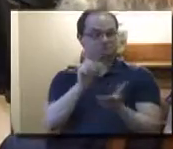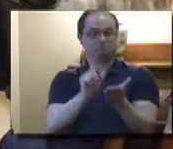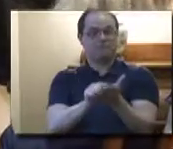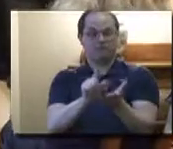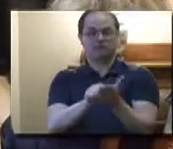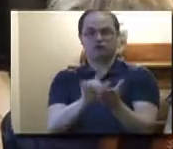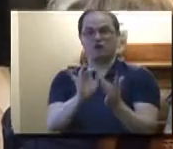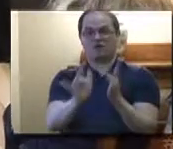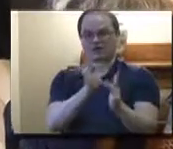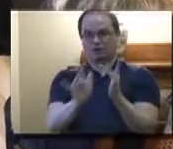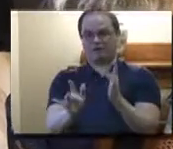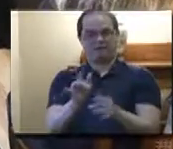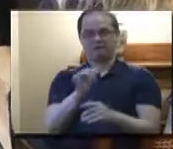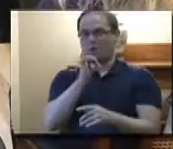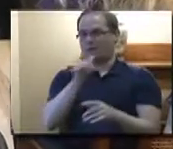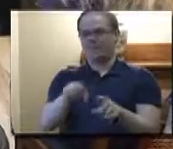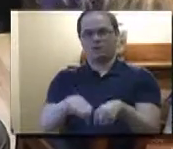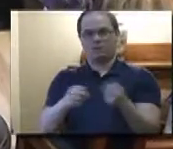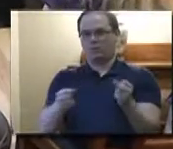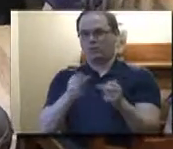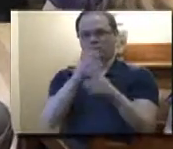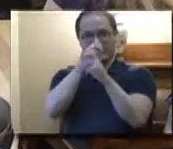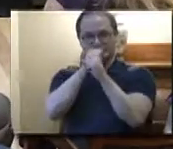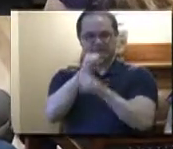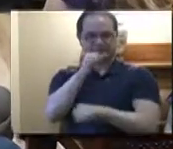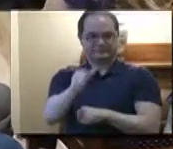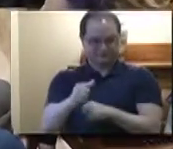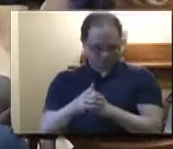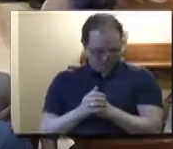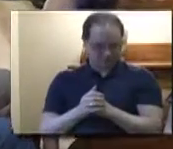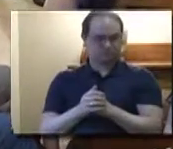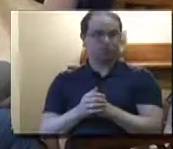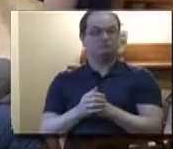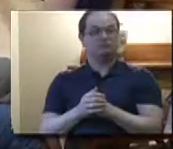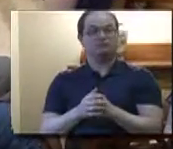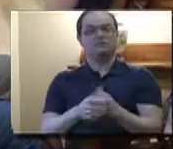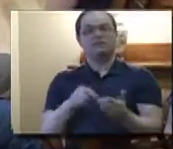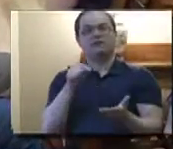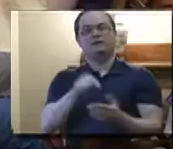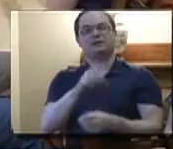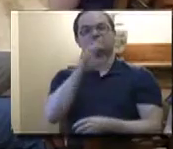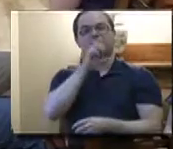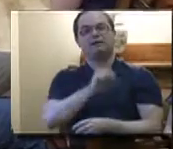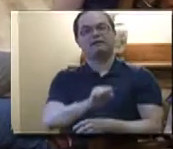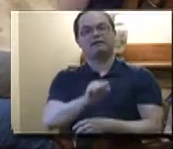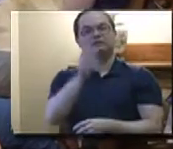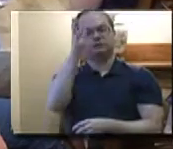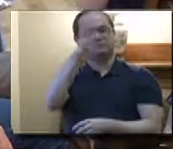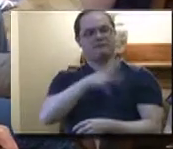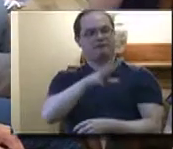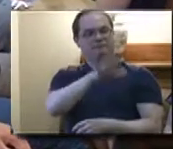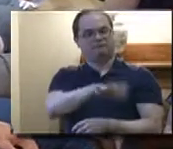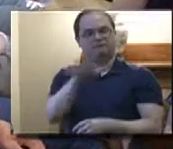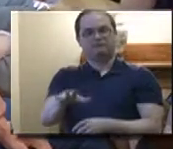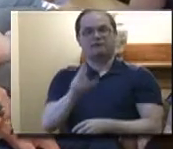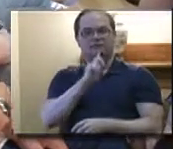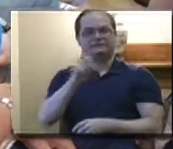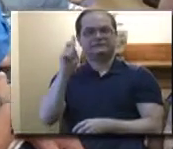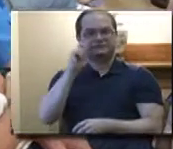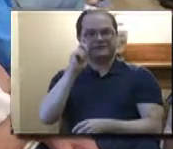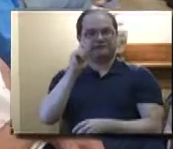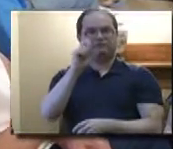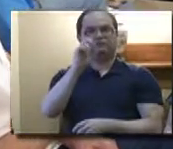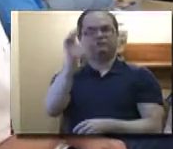It's publicized on the internet, so I'm not breaching any confidentiality. But this was a 55-year-old deaf man,